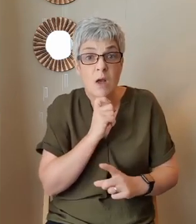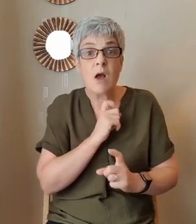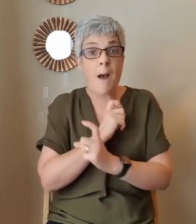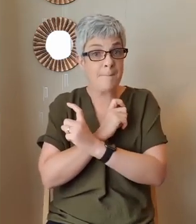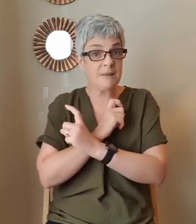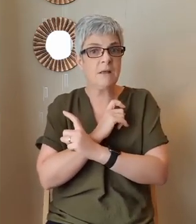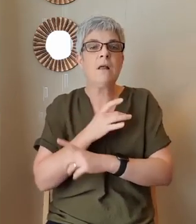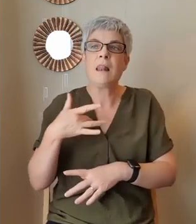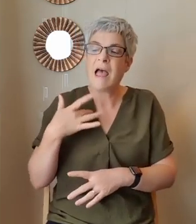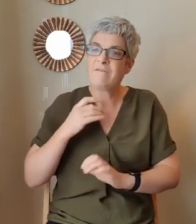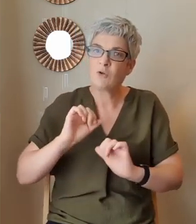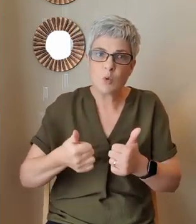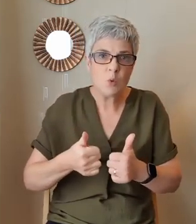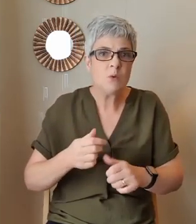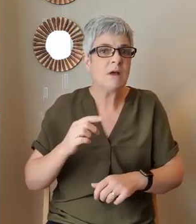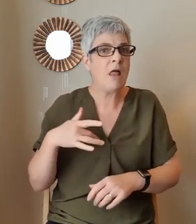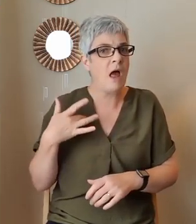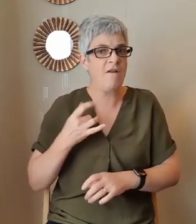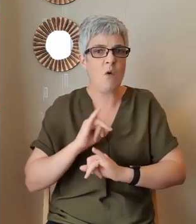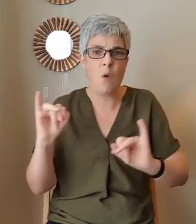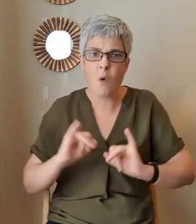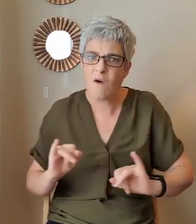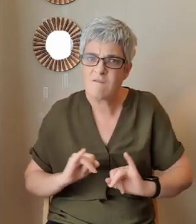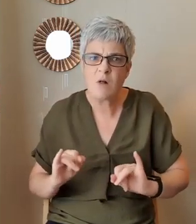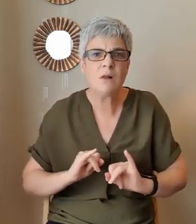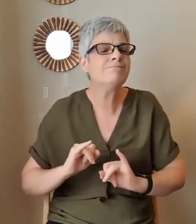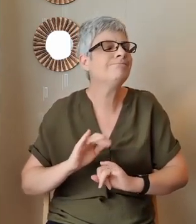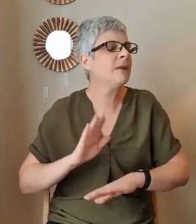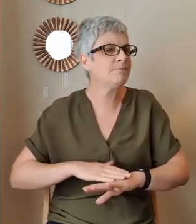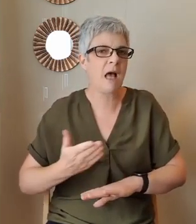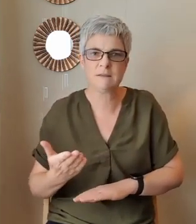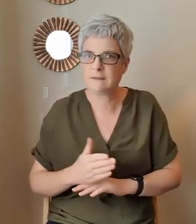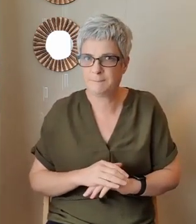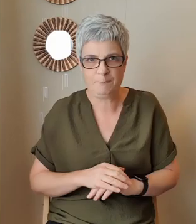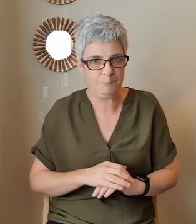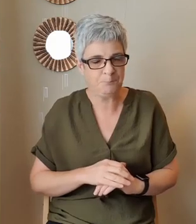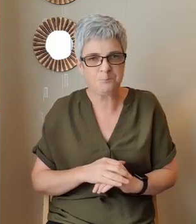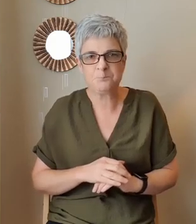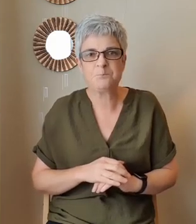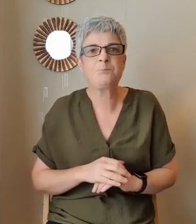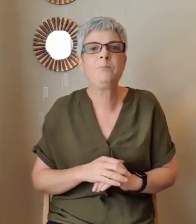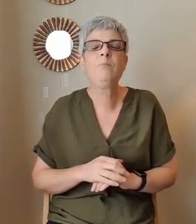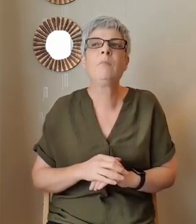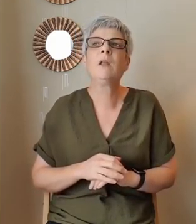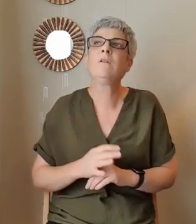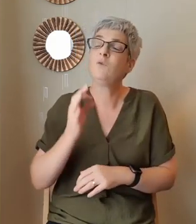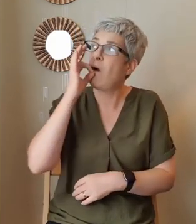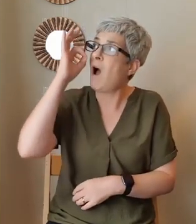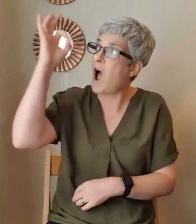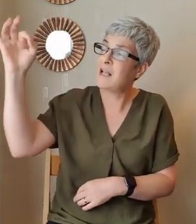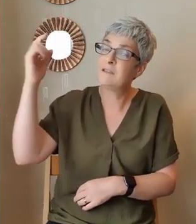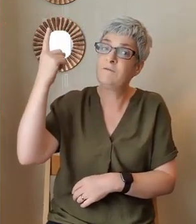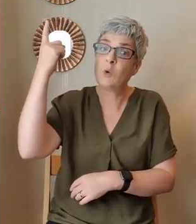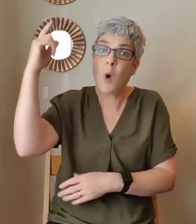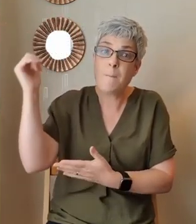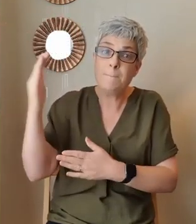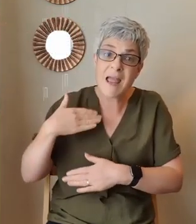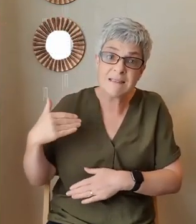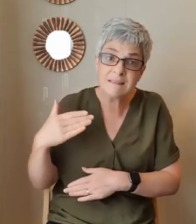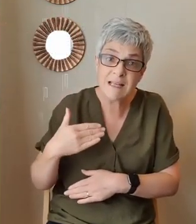life's good, whether life's awful, whoever comes, call on God for mercy,